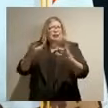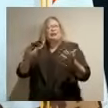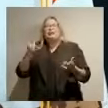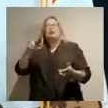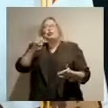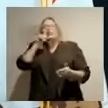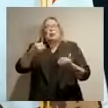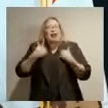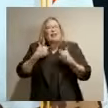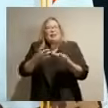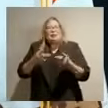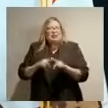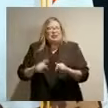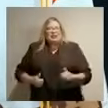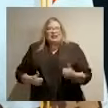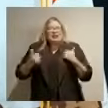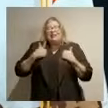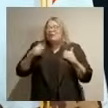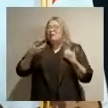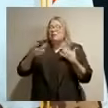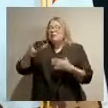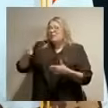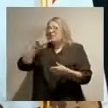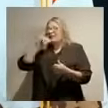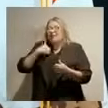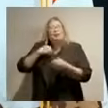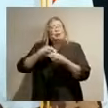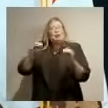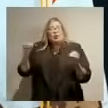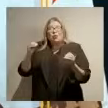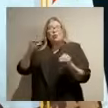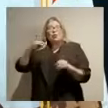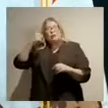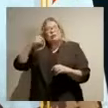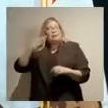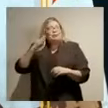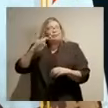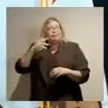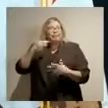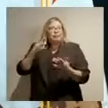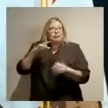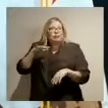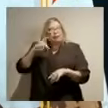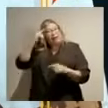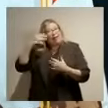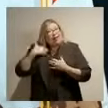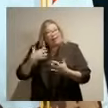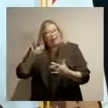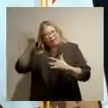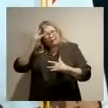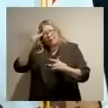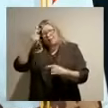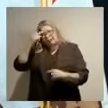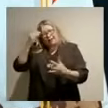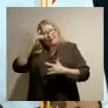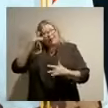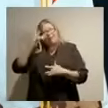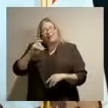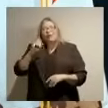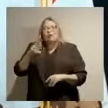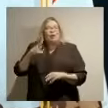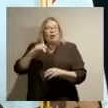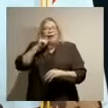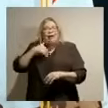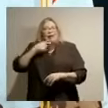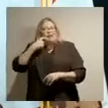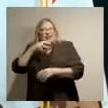about those folks who aren't dealing with mental illness, addiction, et cetera? Well, I'd point to the $3.75 billion that we've invested in HomeKey, a program that didn't exist